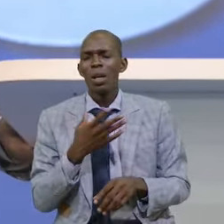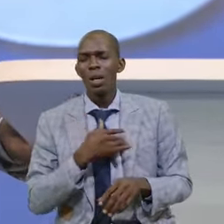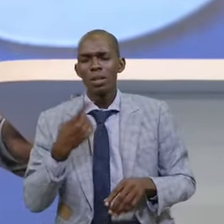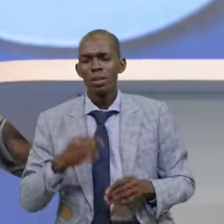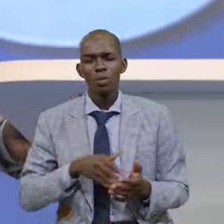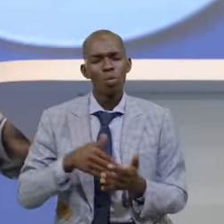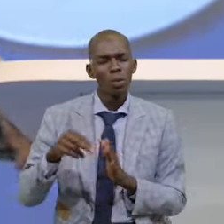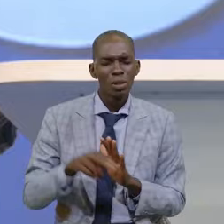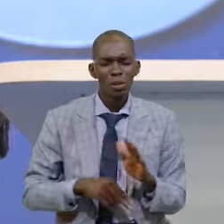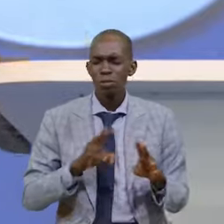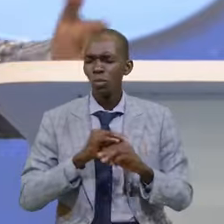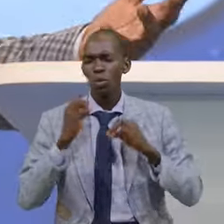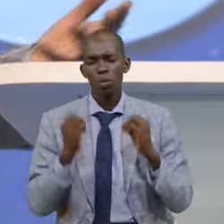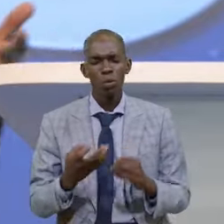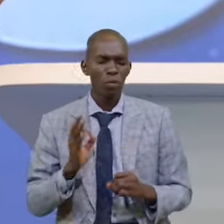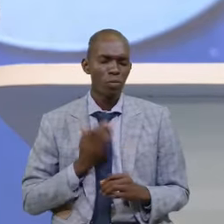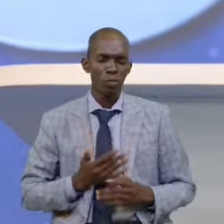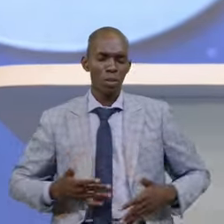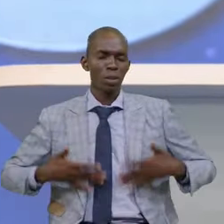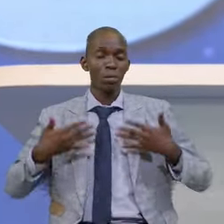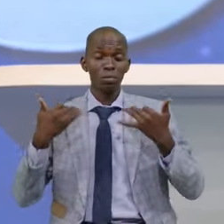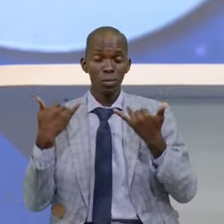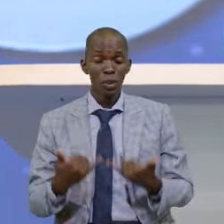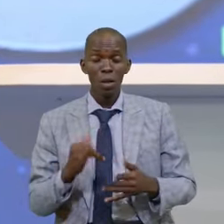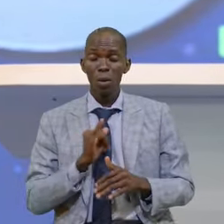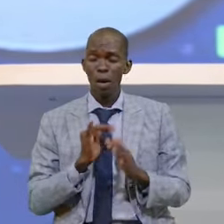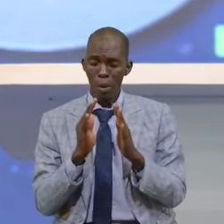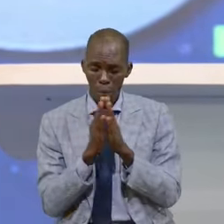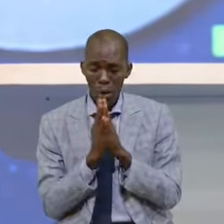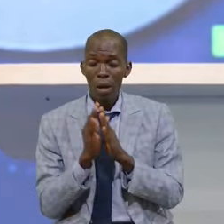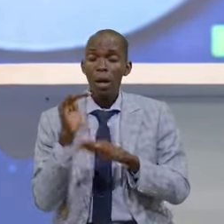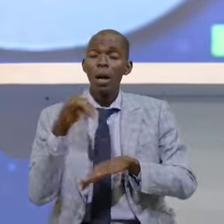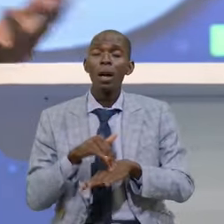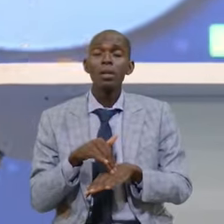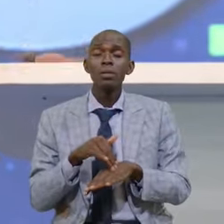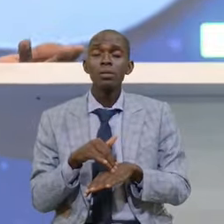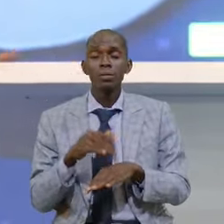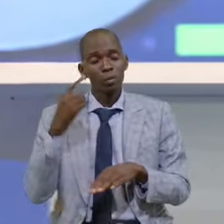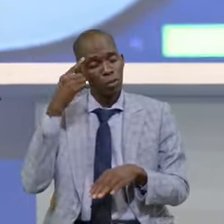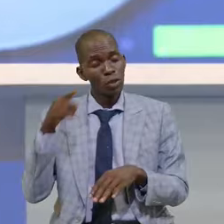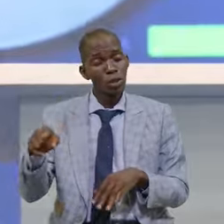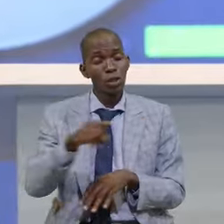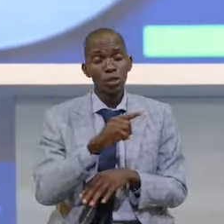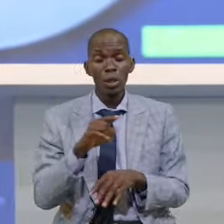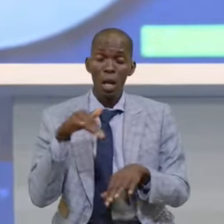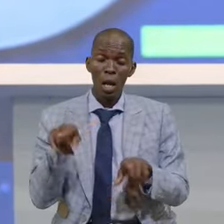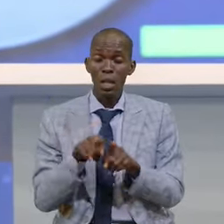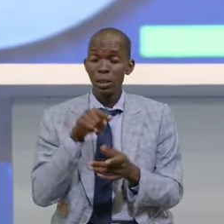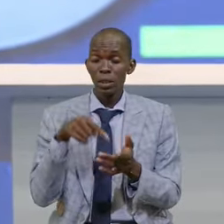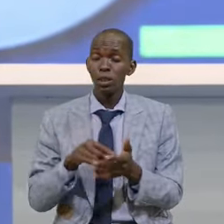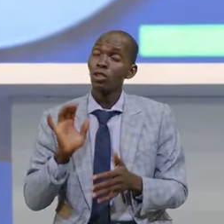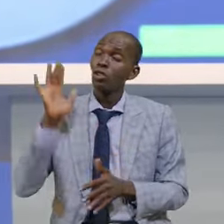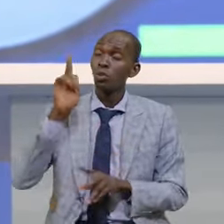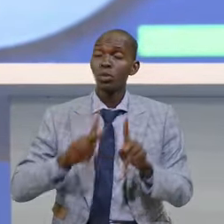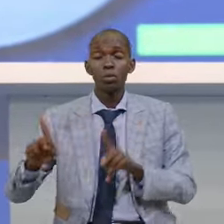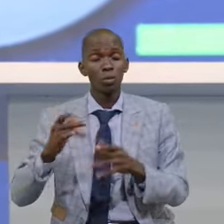our lives. Now I pray at these, your people surrender themselves